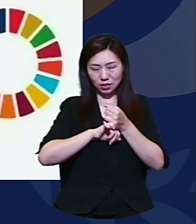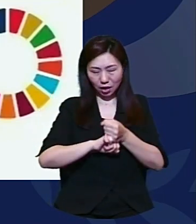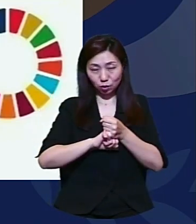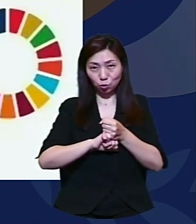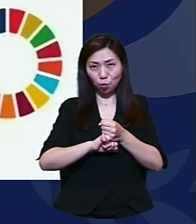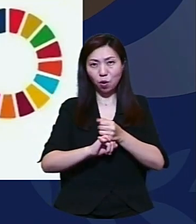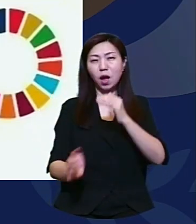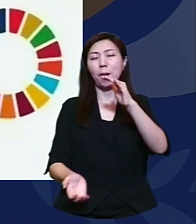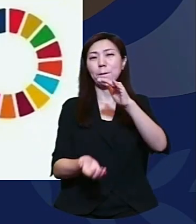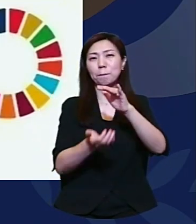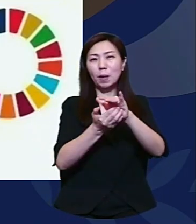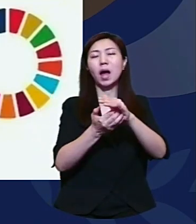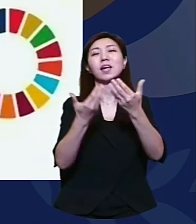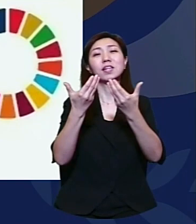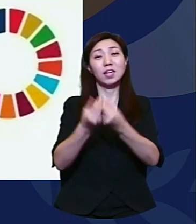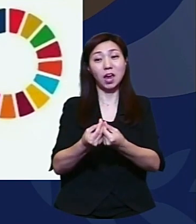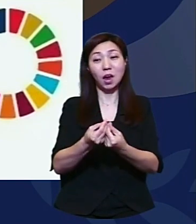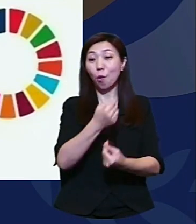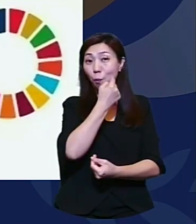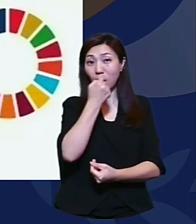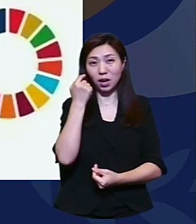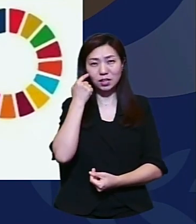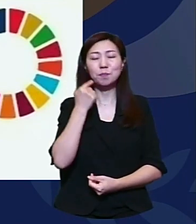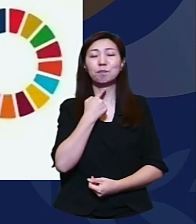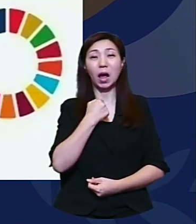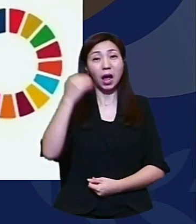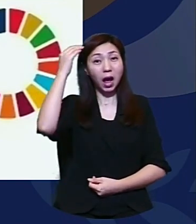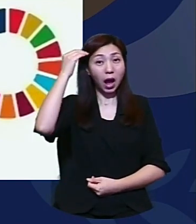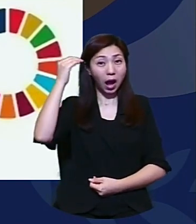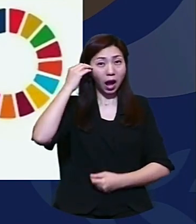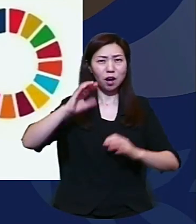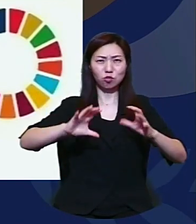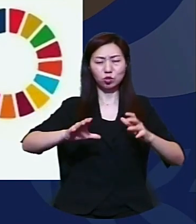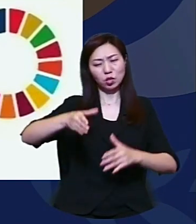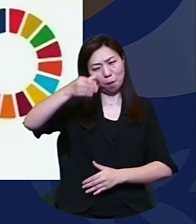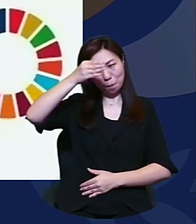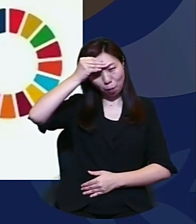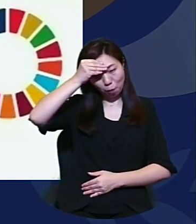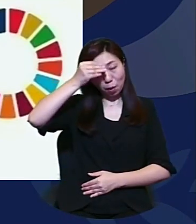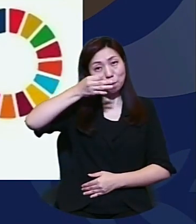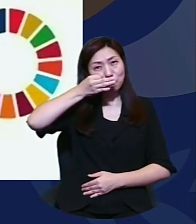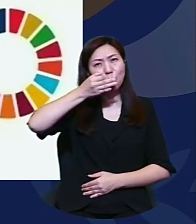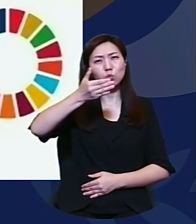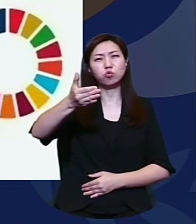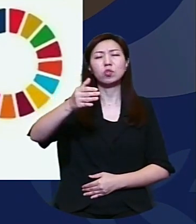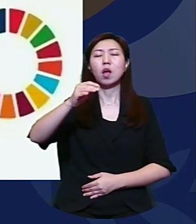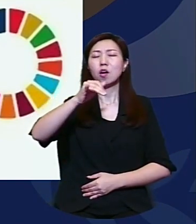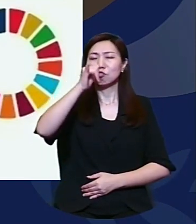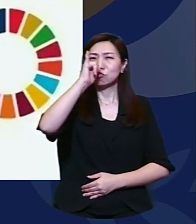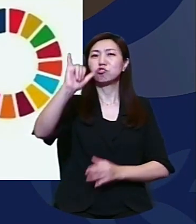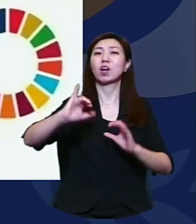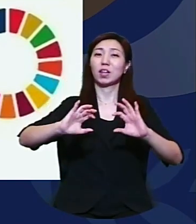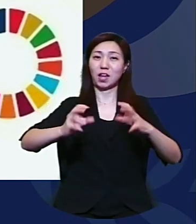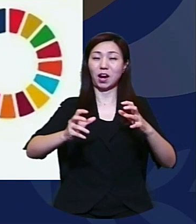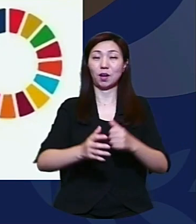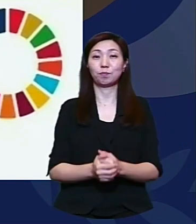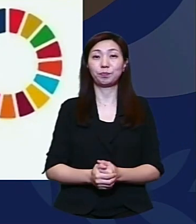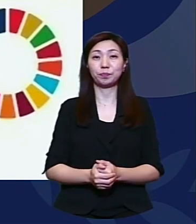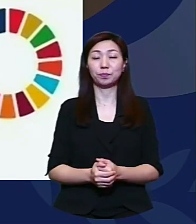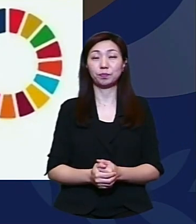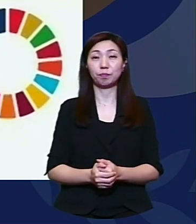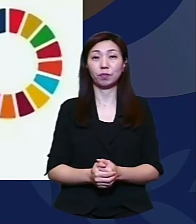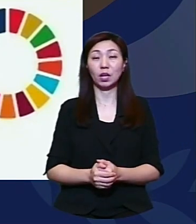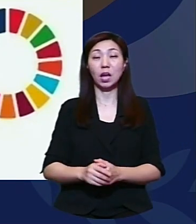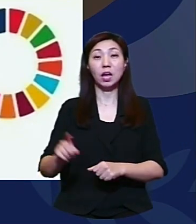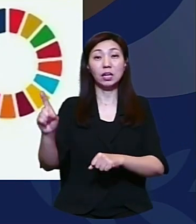Korea is, of course, the leading example of a country rising from a low level of broadband access to one of the highest in